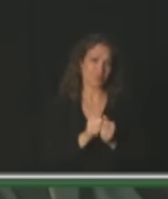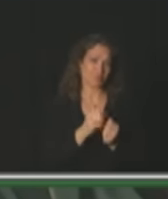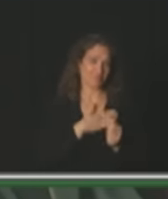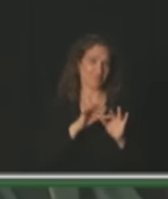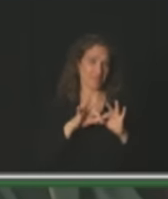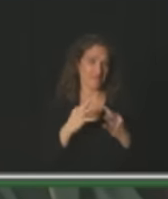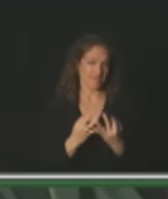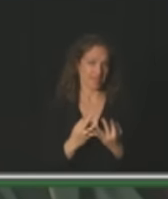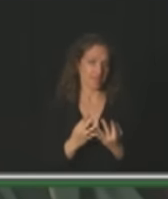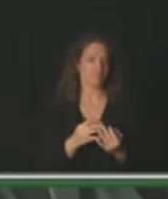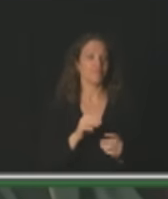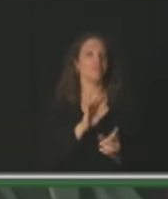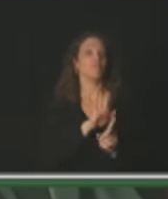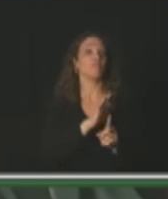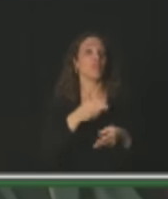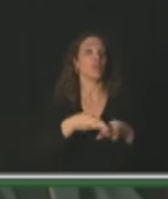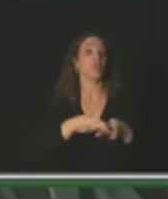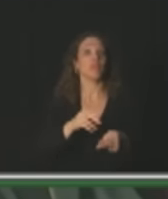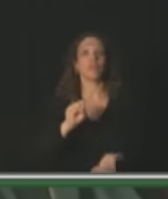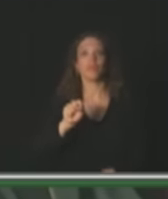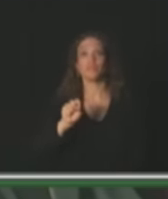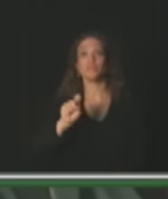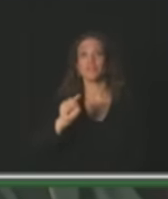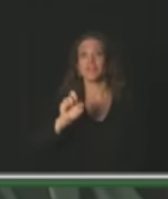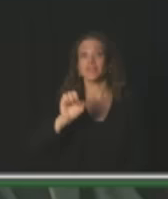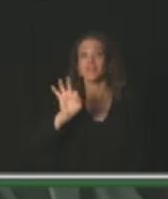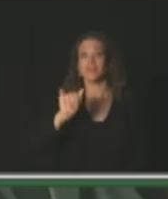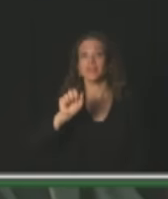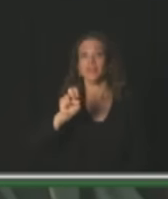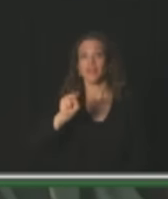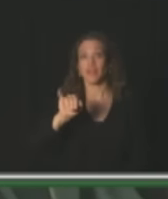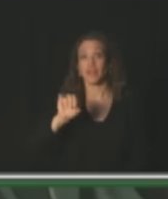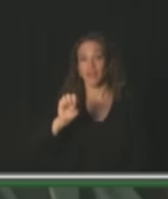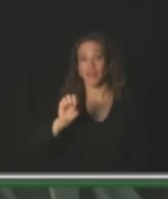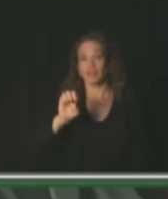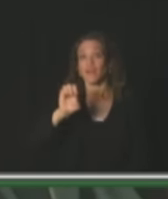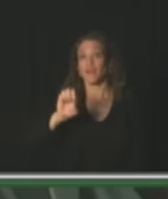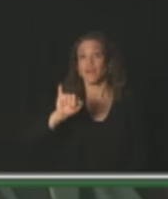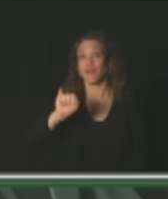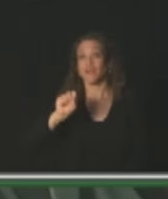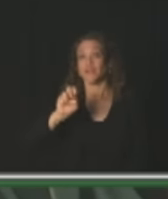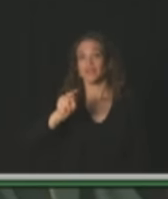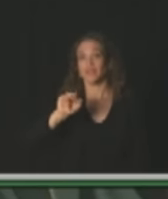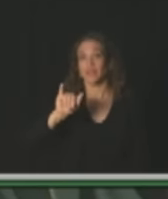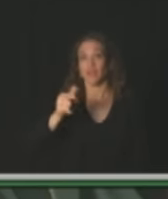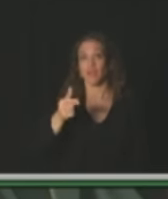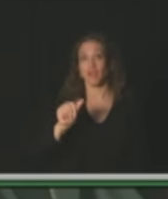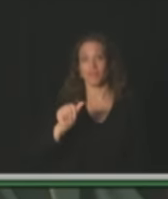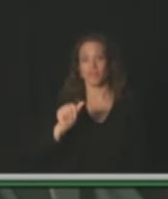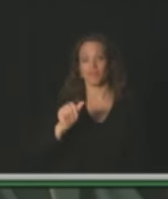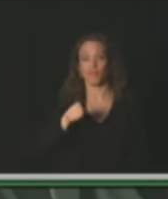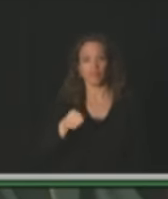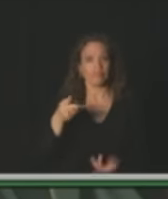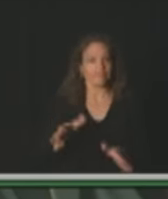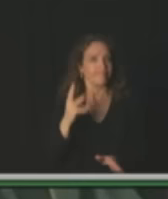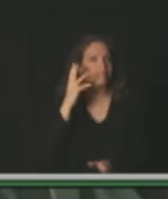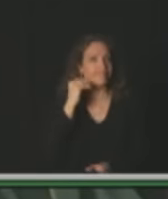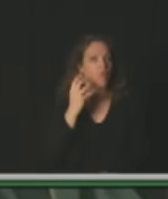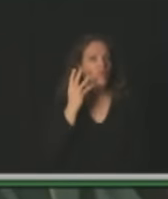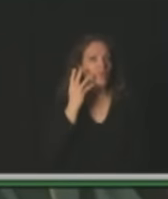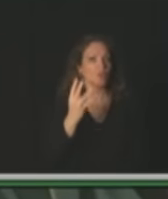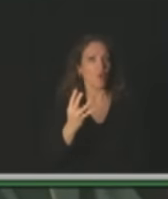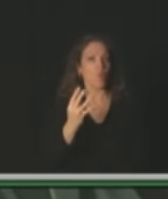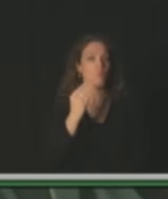Her name is Stephanie Isinga. She has been in 4 foster